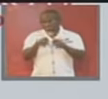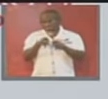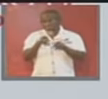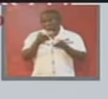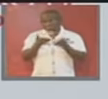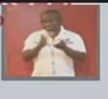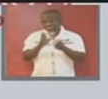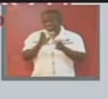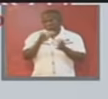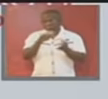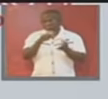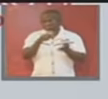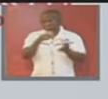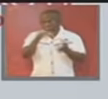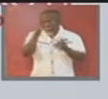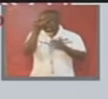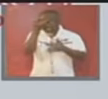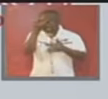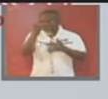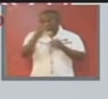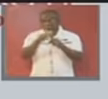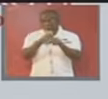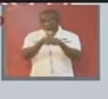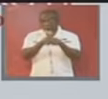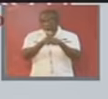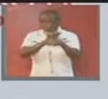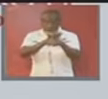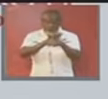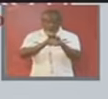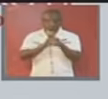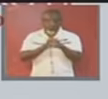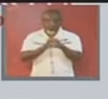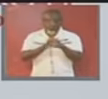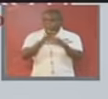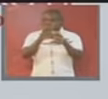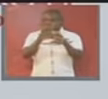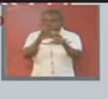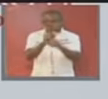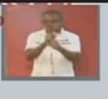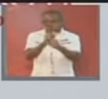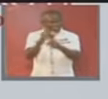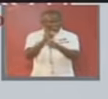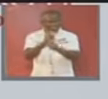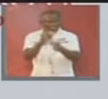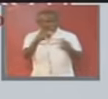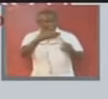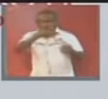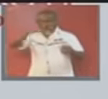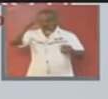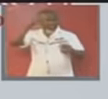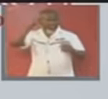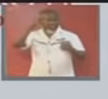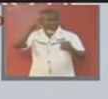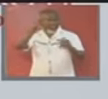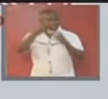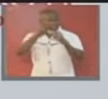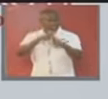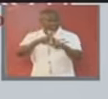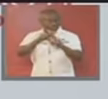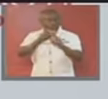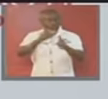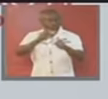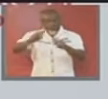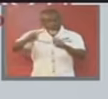to get the biggest result in that initial investment. You want to get bang for your buck in that